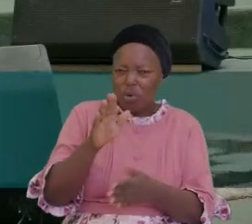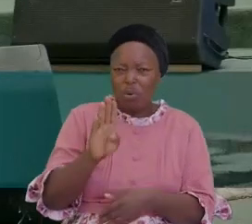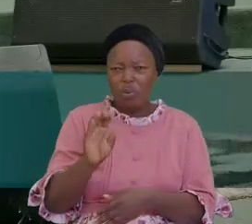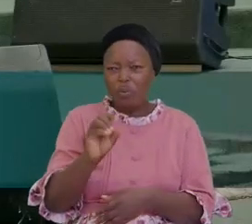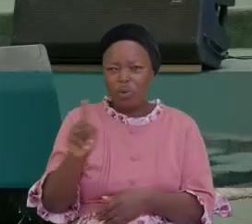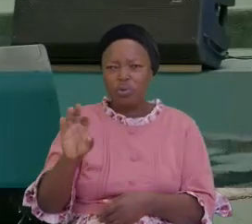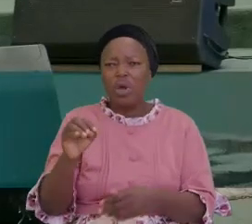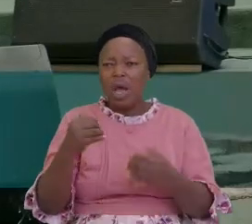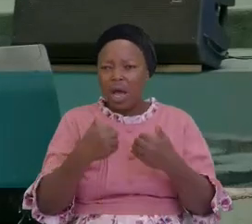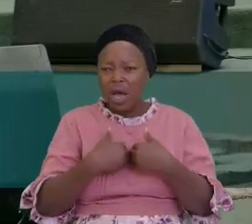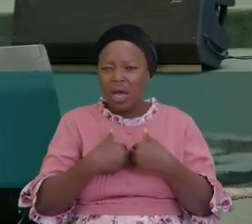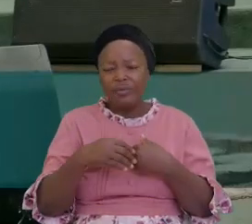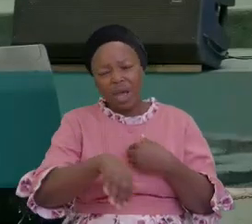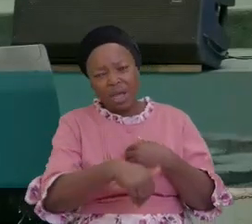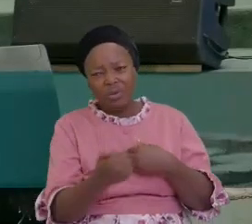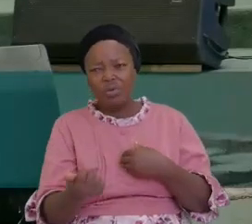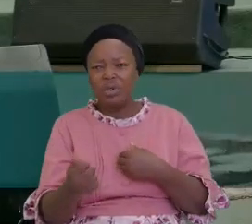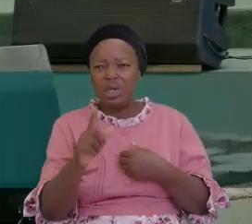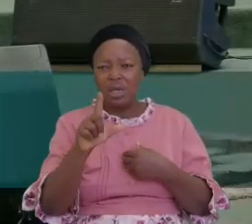contained another liquid before.